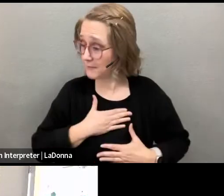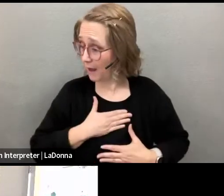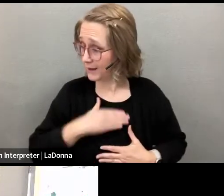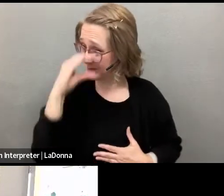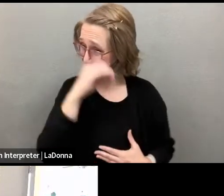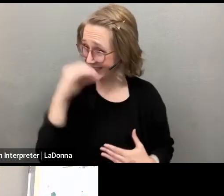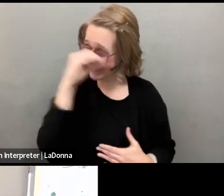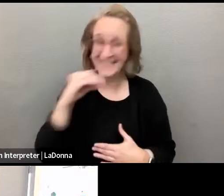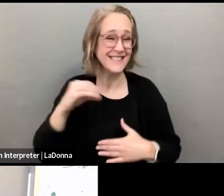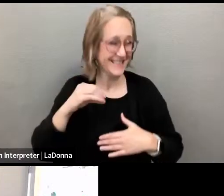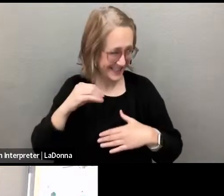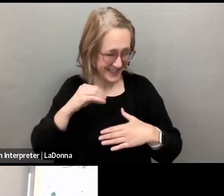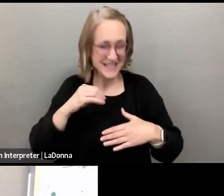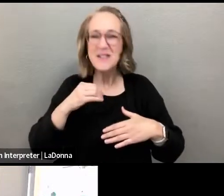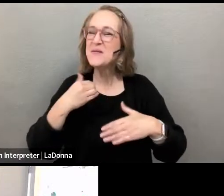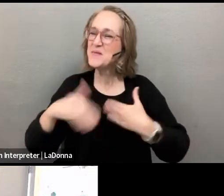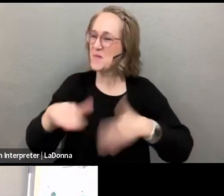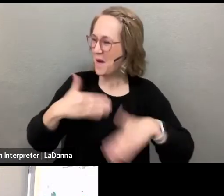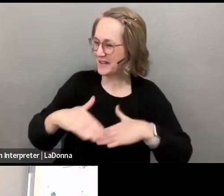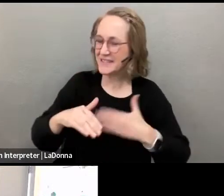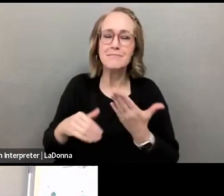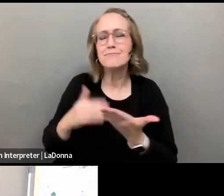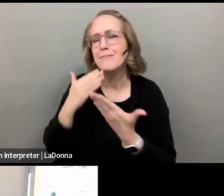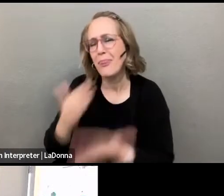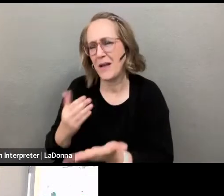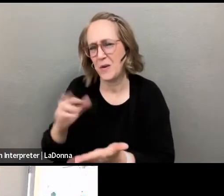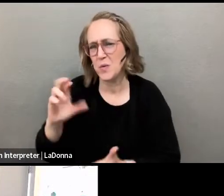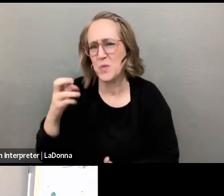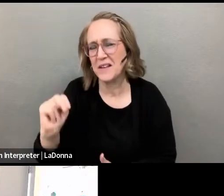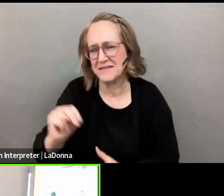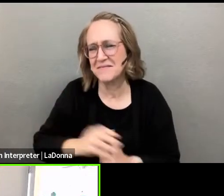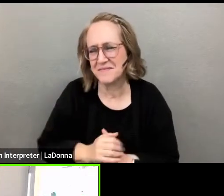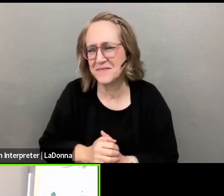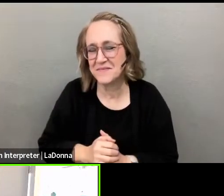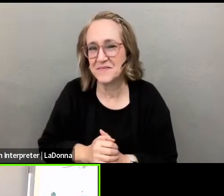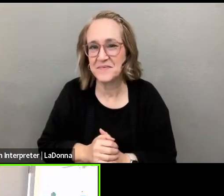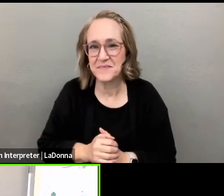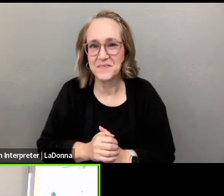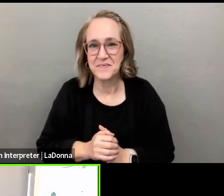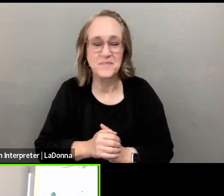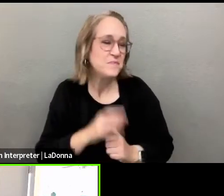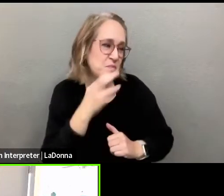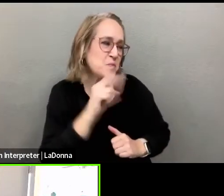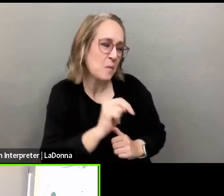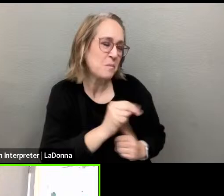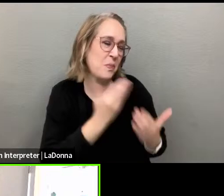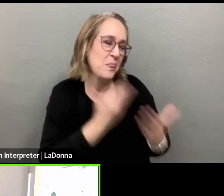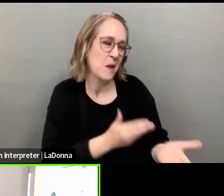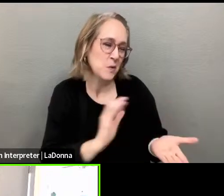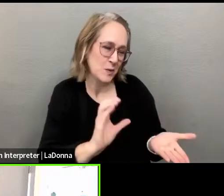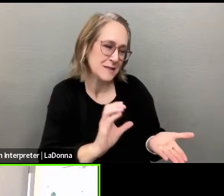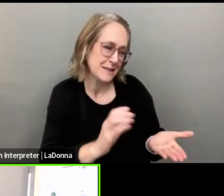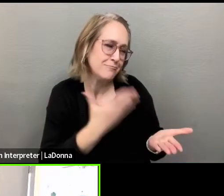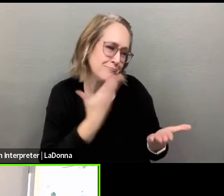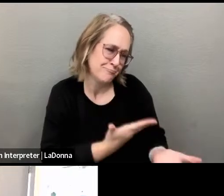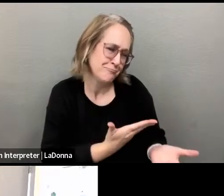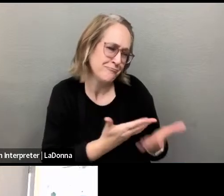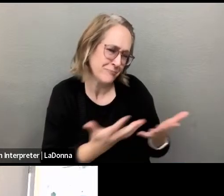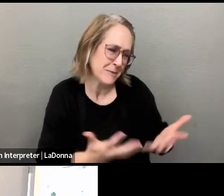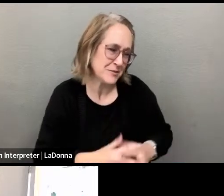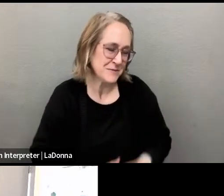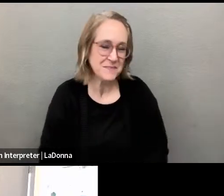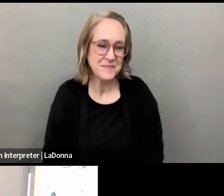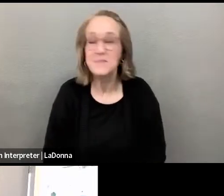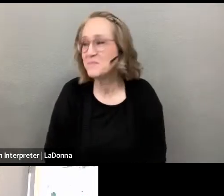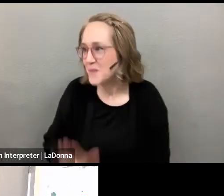really, really grateful for you. I wanted to say thank you. Thank you, Christy. Thank you very much. You're welcome.